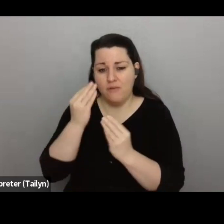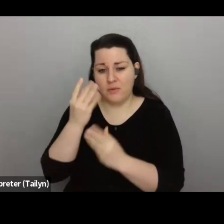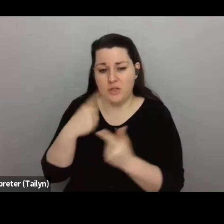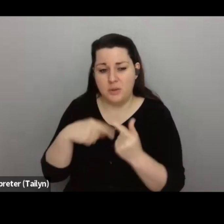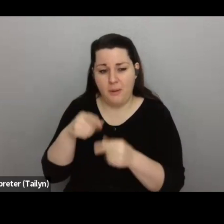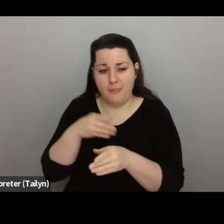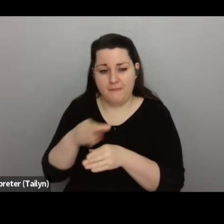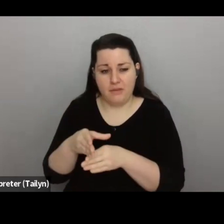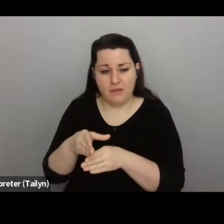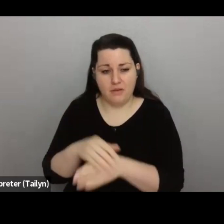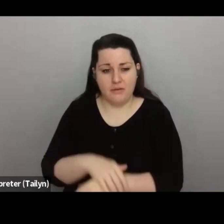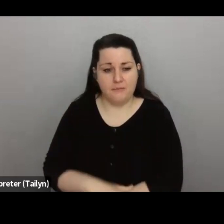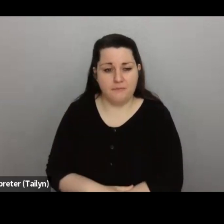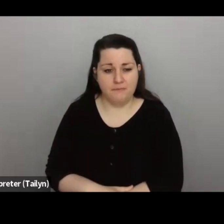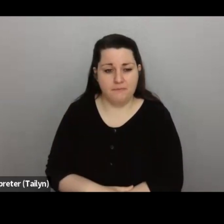field?